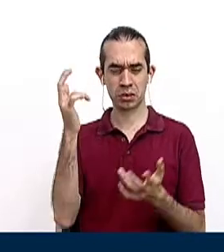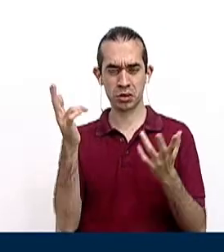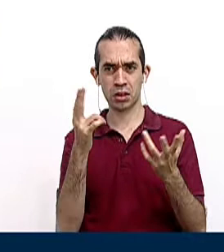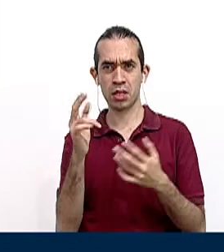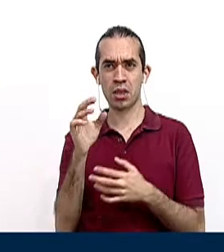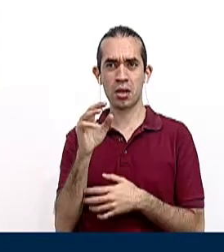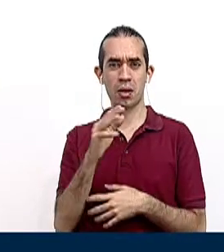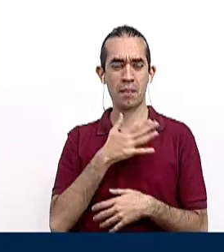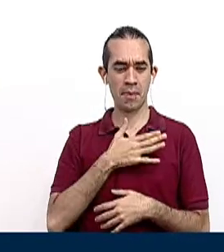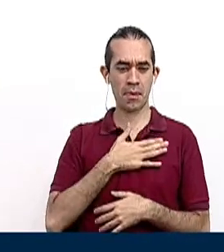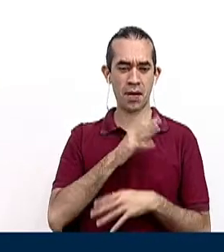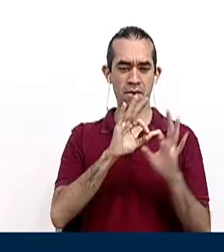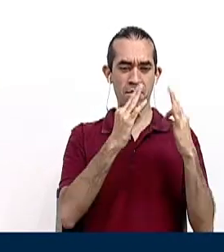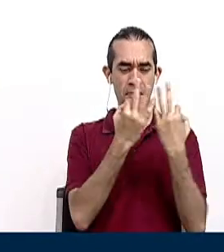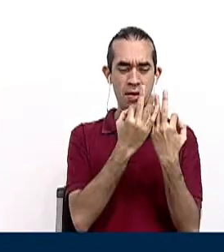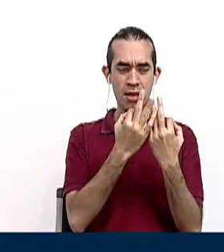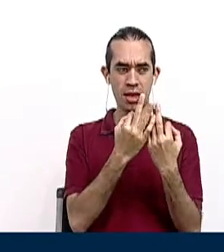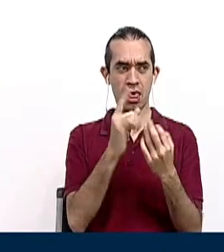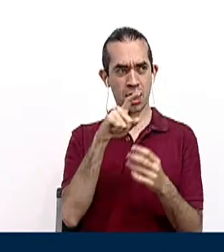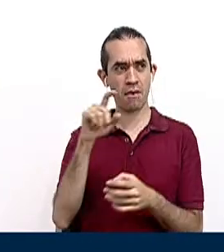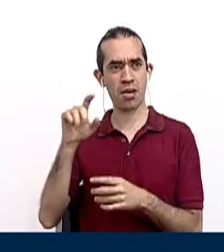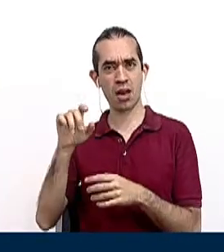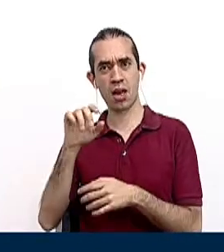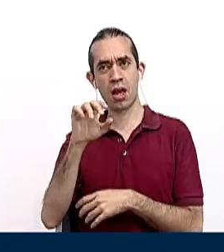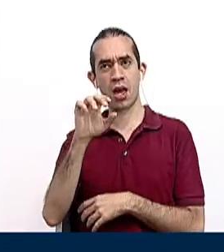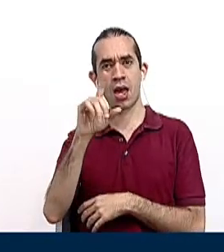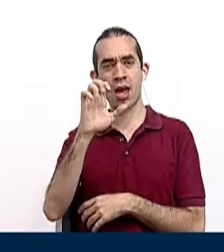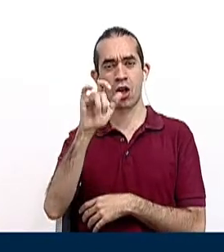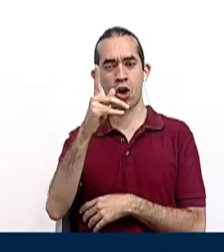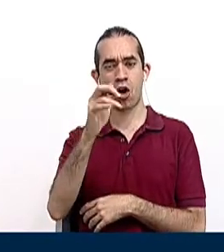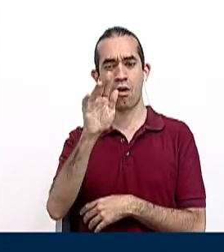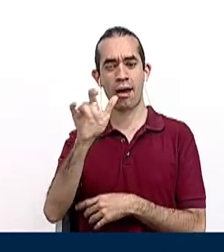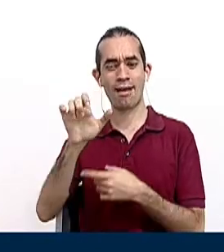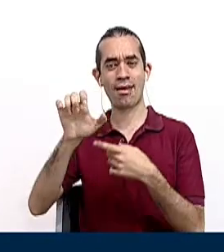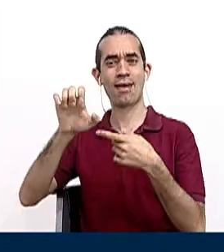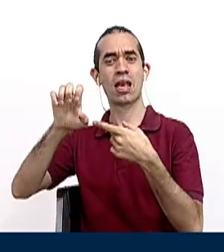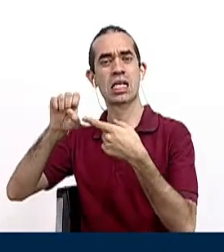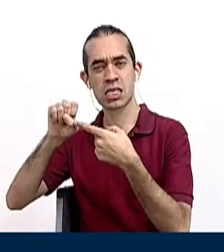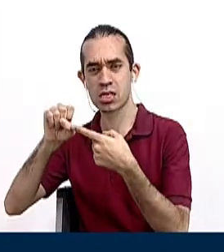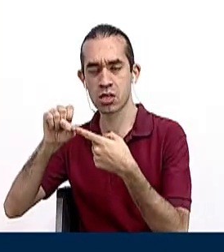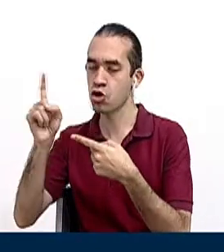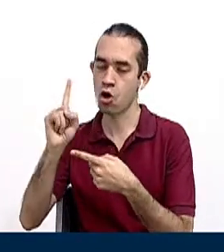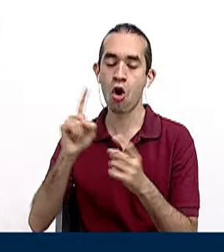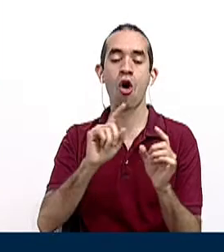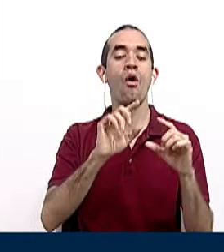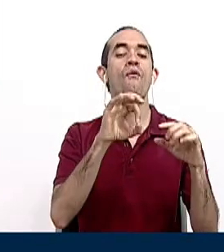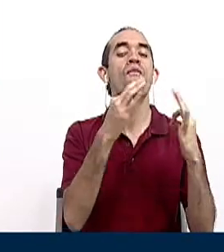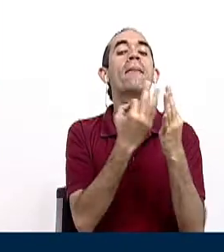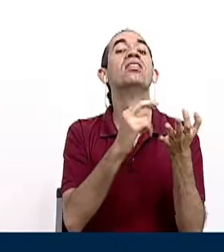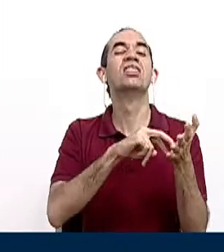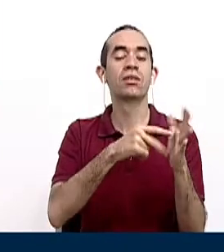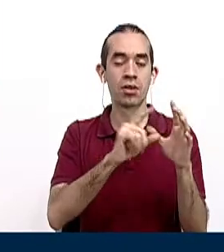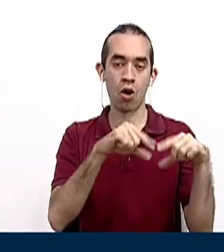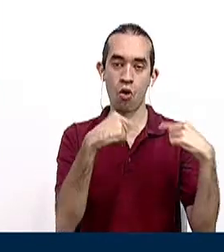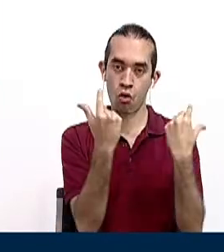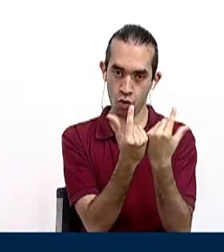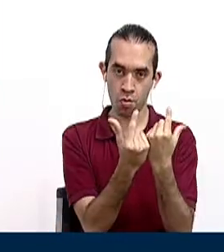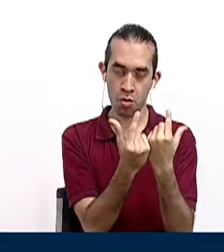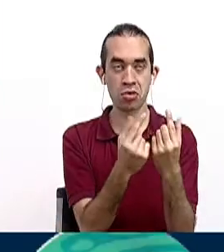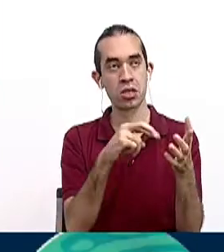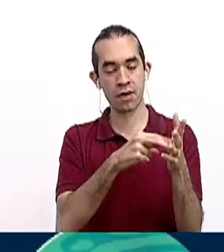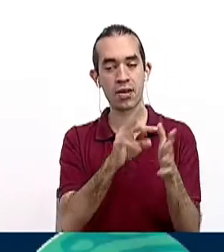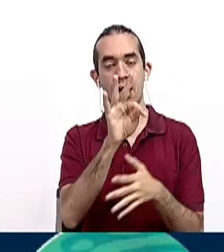encourages? Because we're talking about my family as the group of people. So it's they encourage me to do my best.